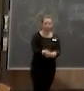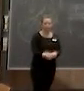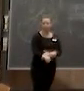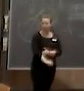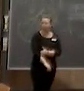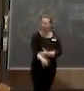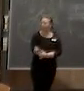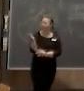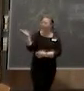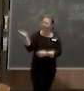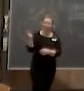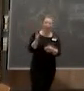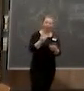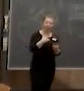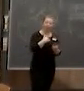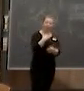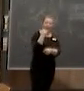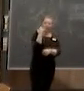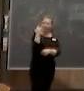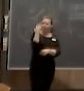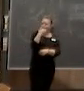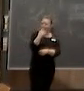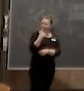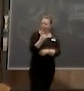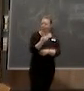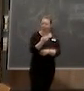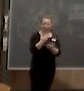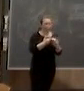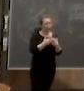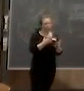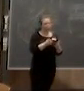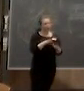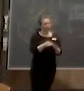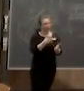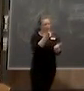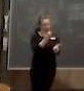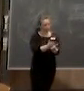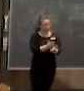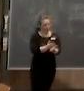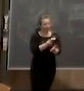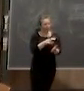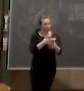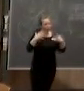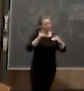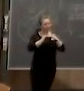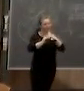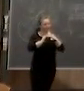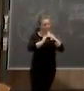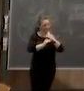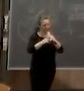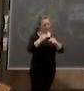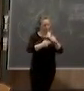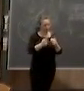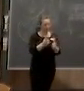I was just wondering, it seems that some of this about decision, it's a huge standardization process, both a cultural and